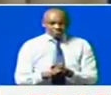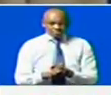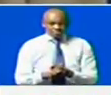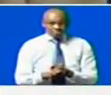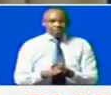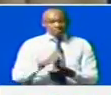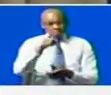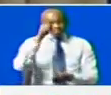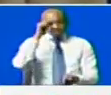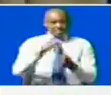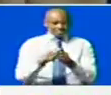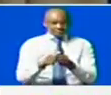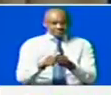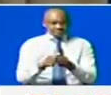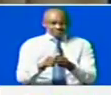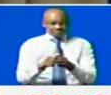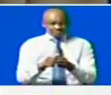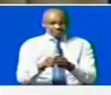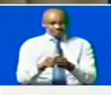na tukumbuke.